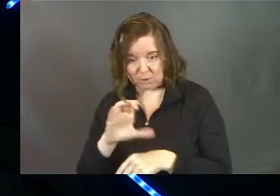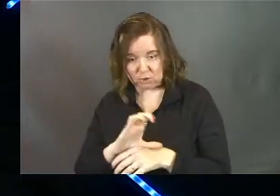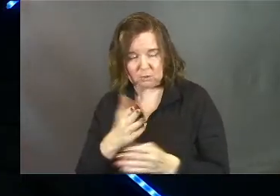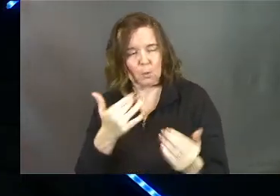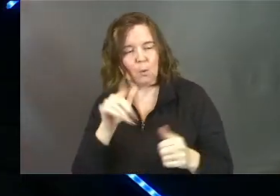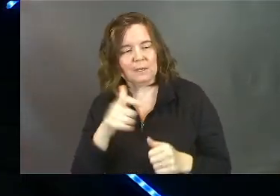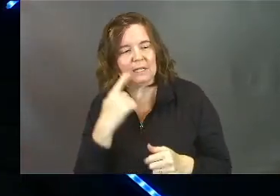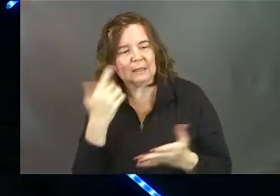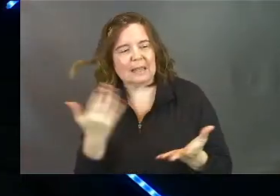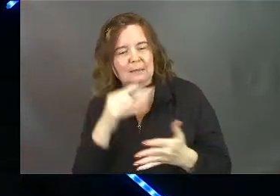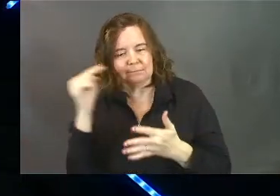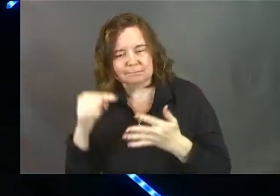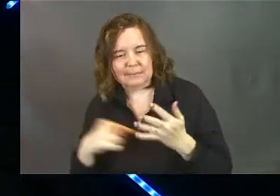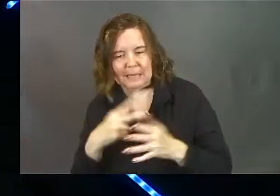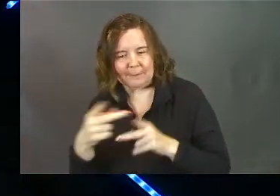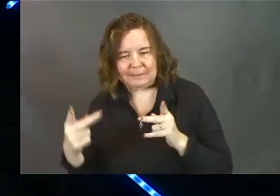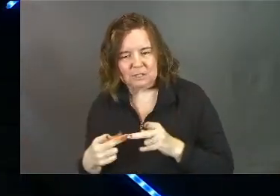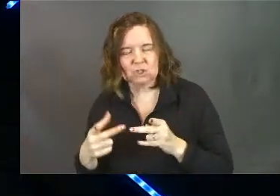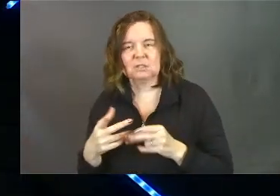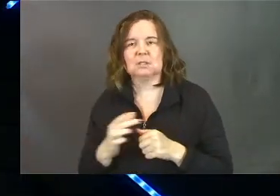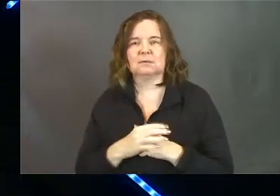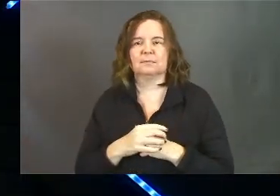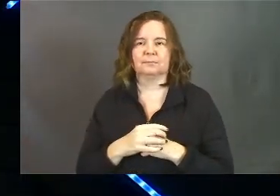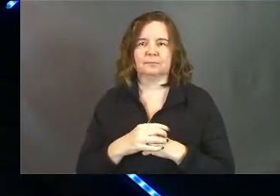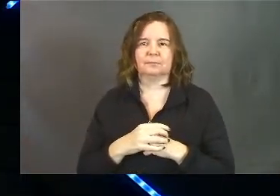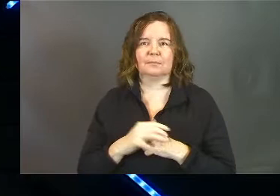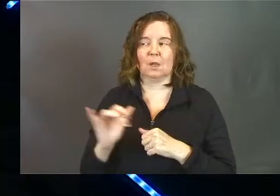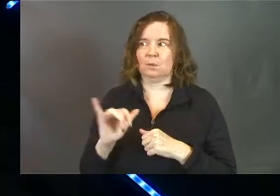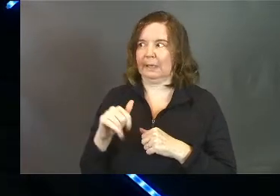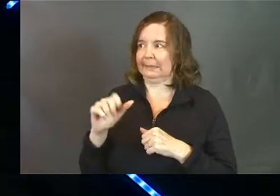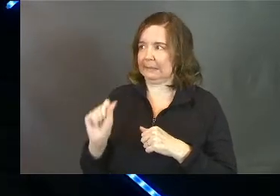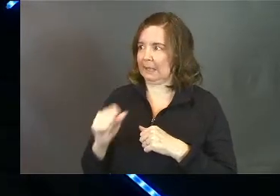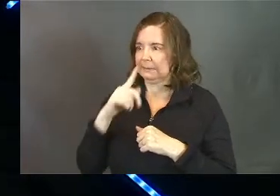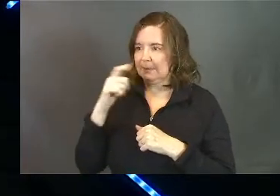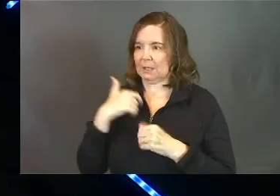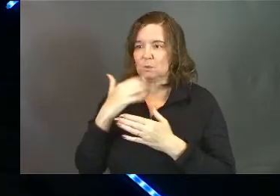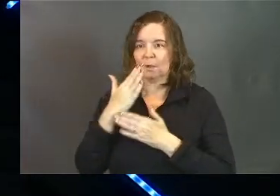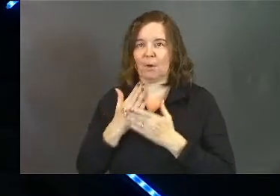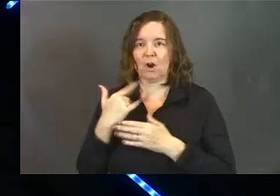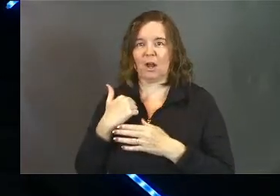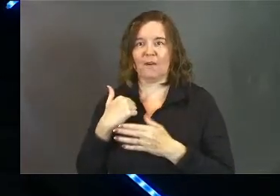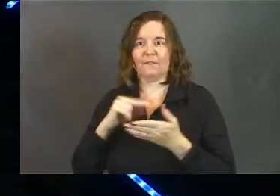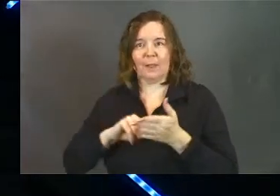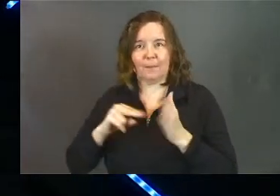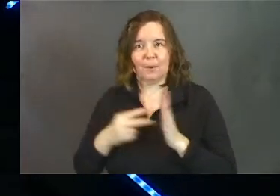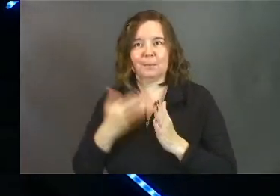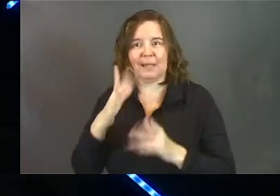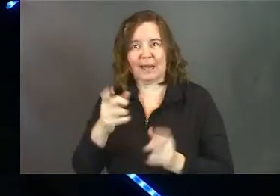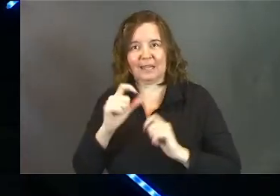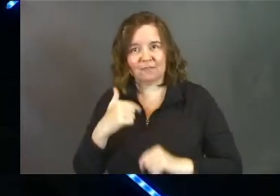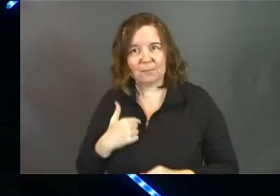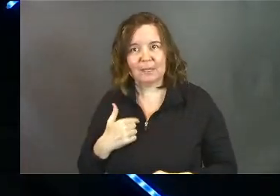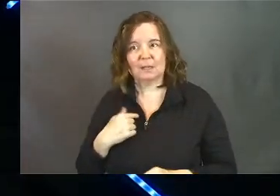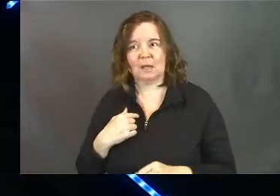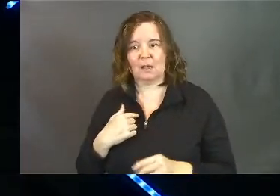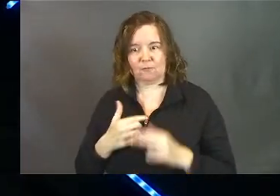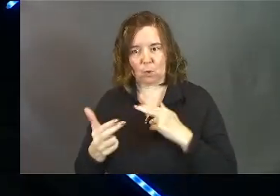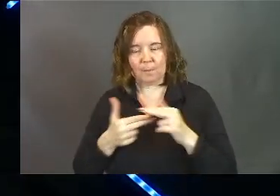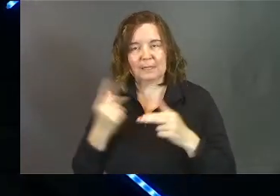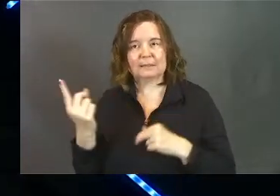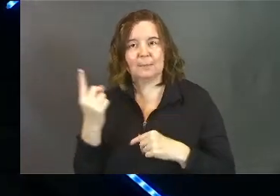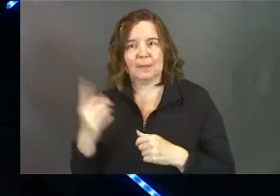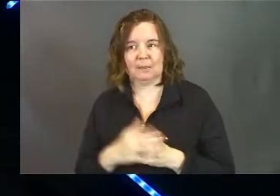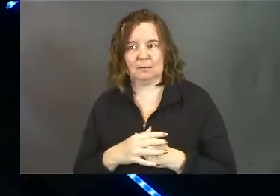here's what we need. Here's the positions, you know? And it was like, yes, because it was a part of the purpose that God had given me of go build